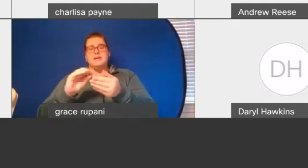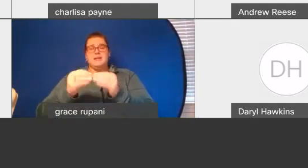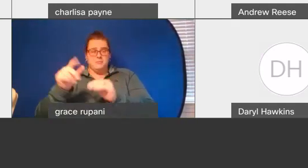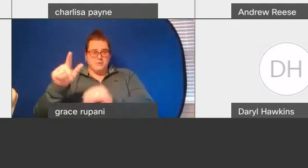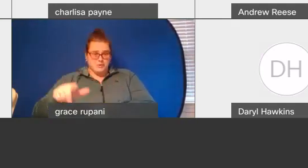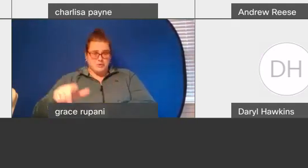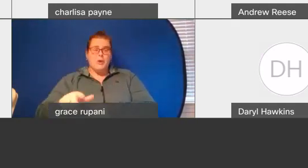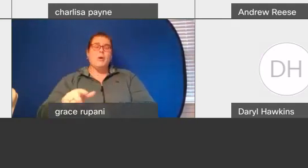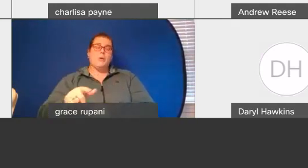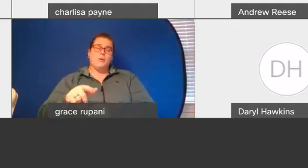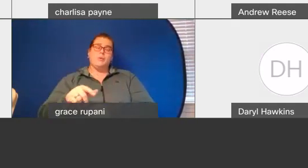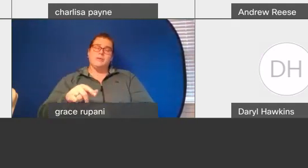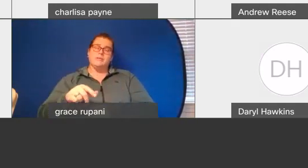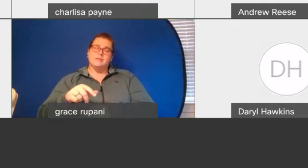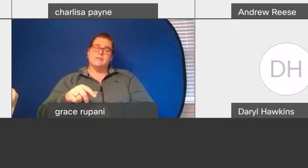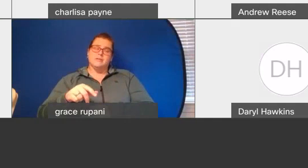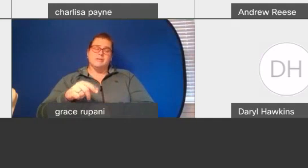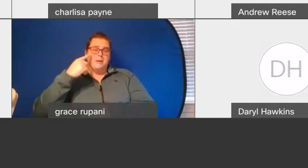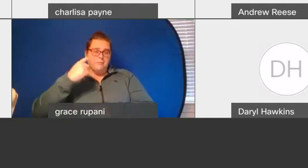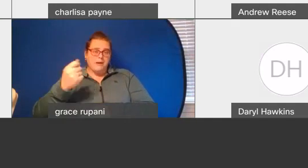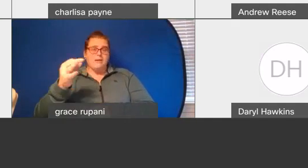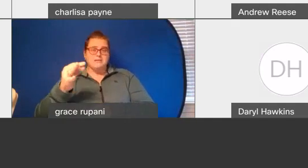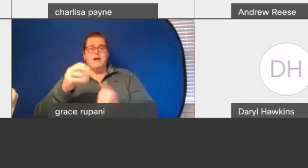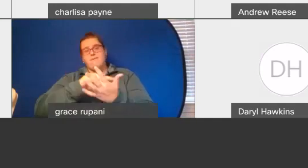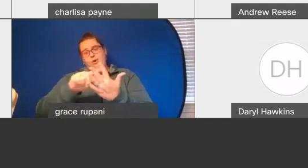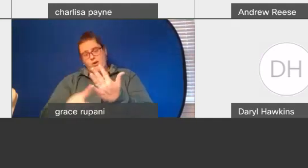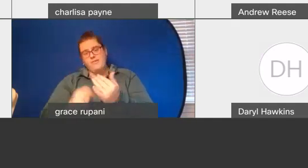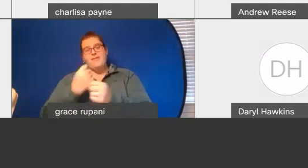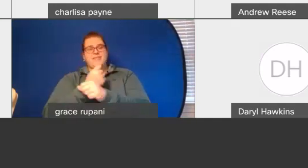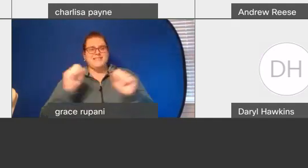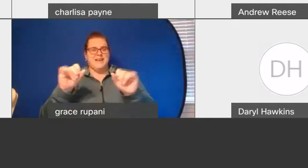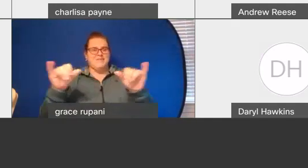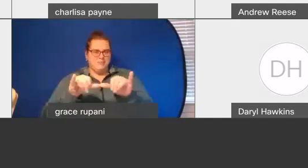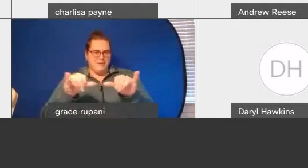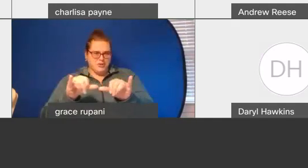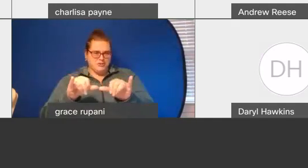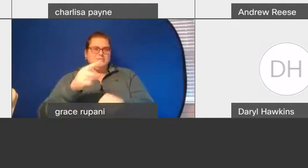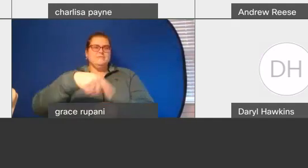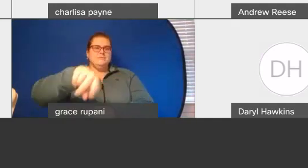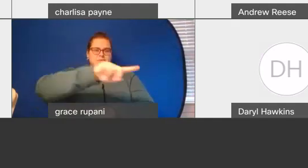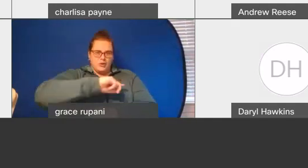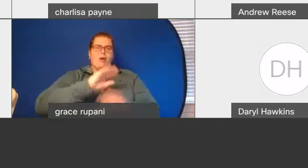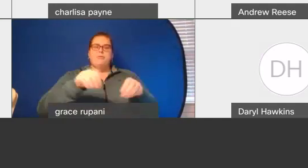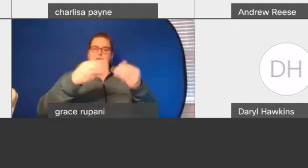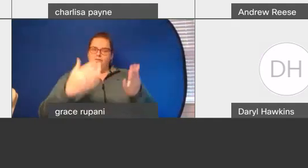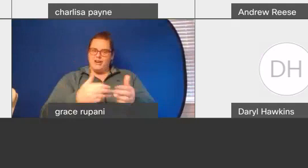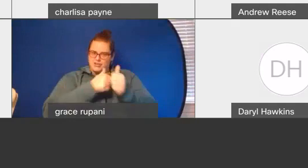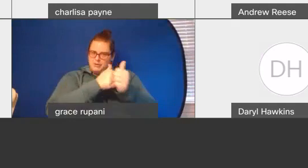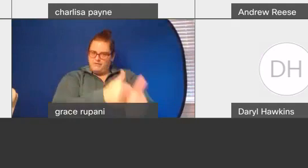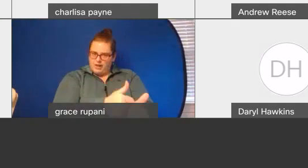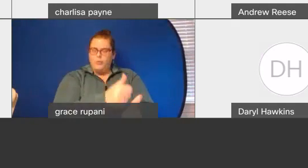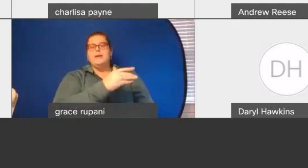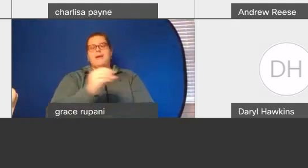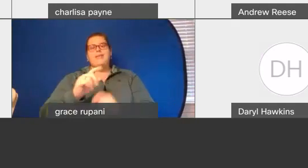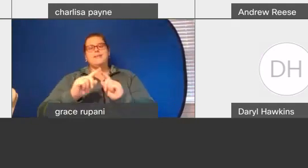to the all of the measures that that you have put in place as providers, and all of the precautions that you